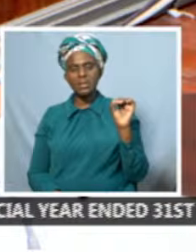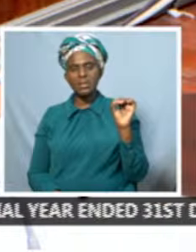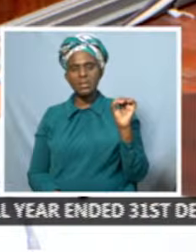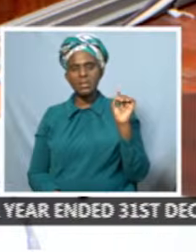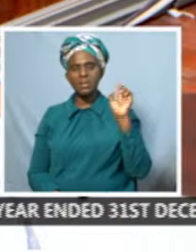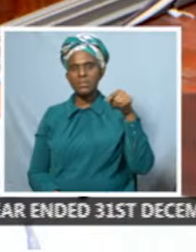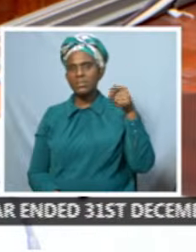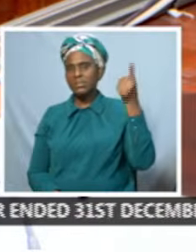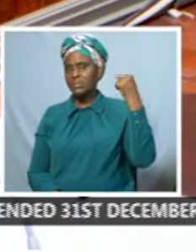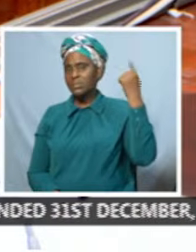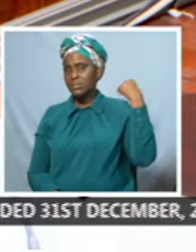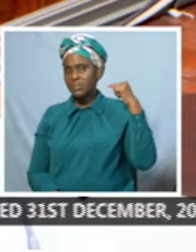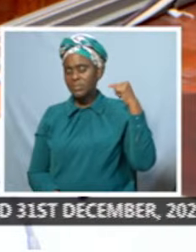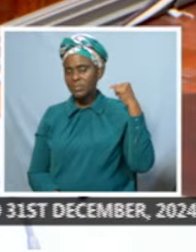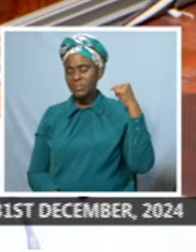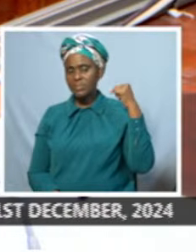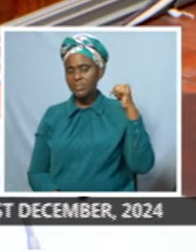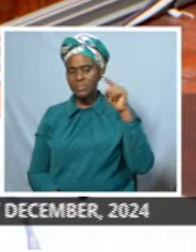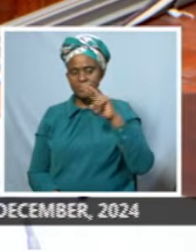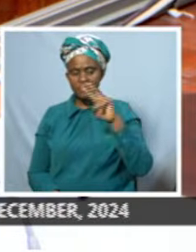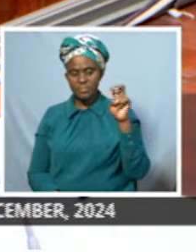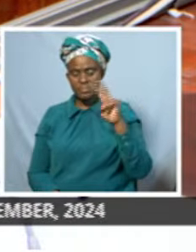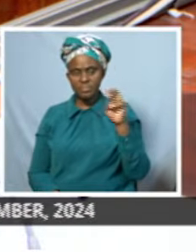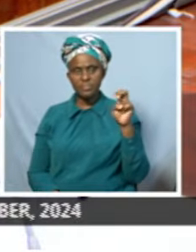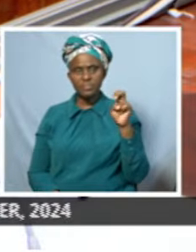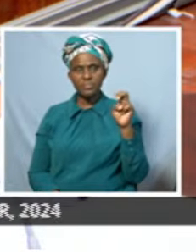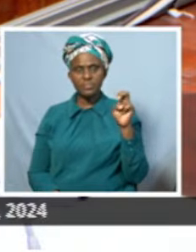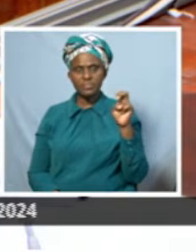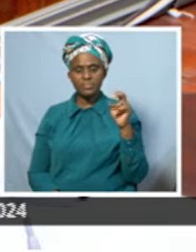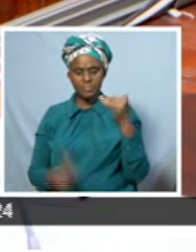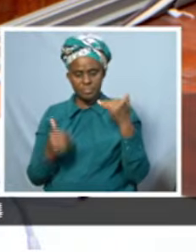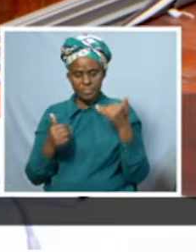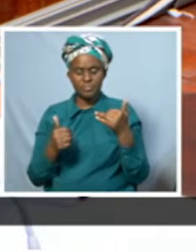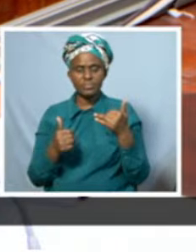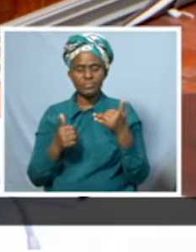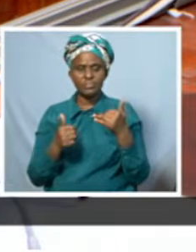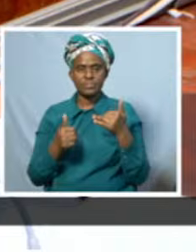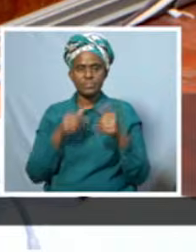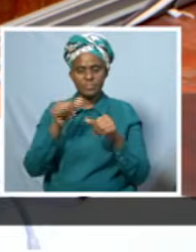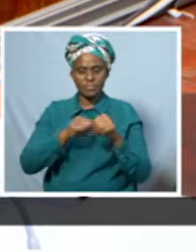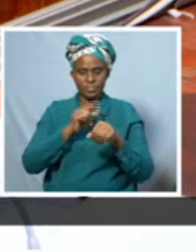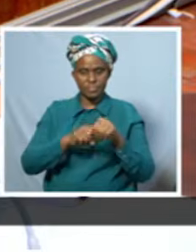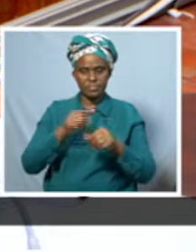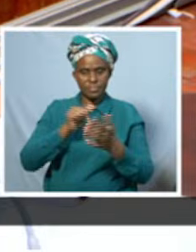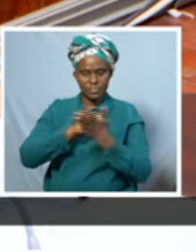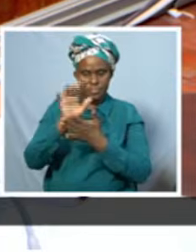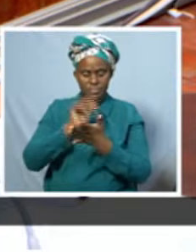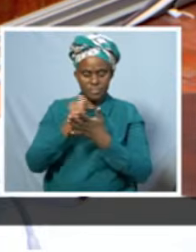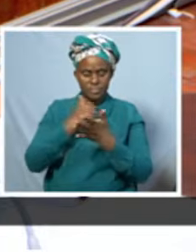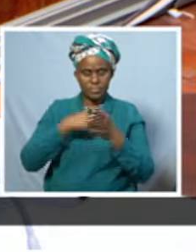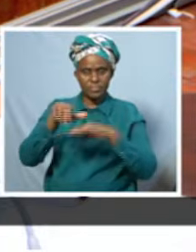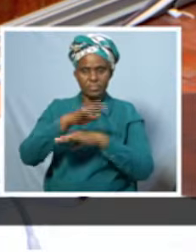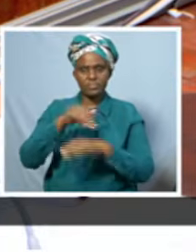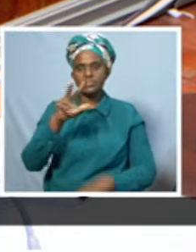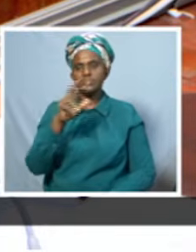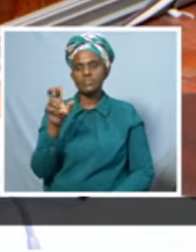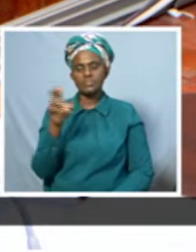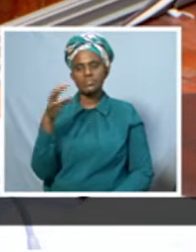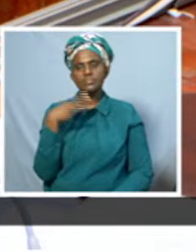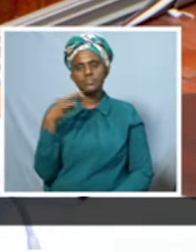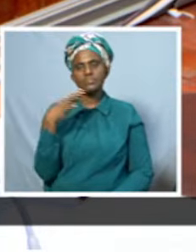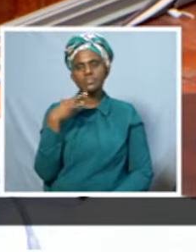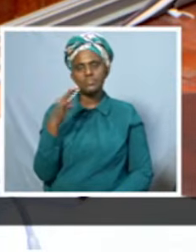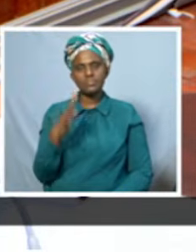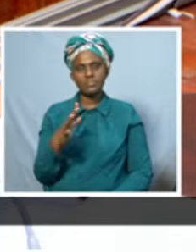other year, went to 200 and something. This time, every time we advertise, we have over 300